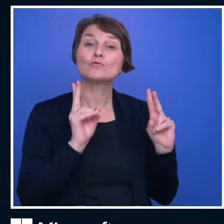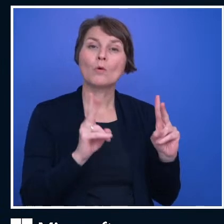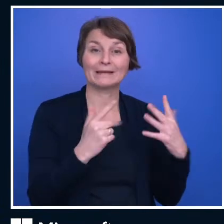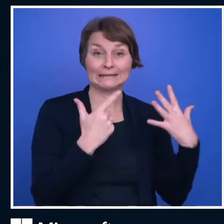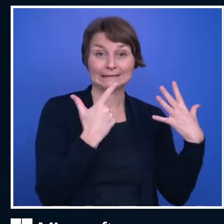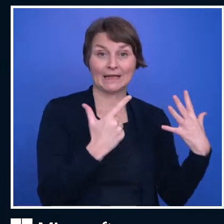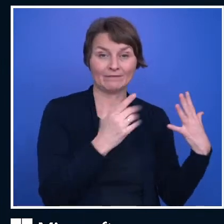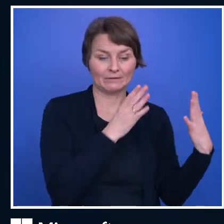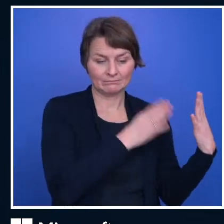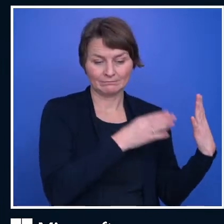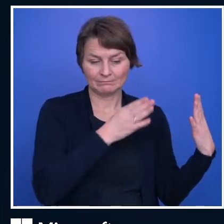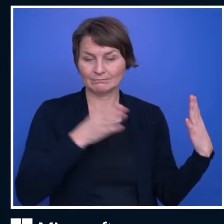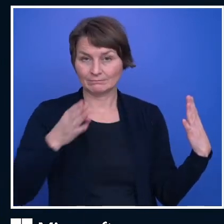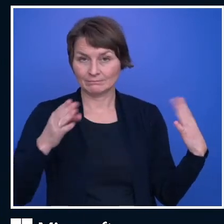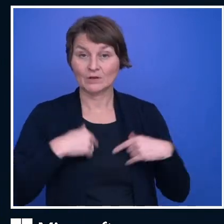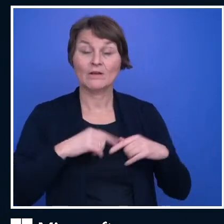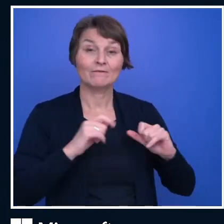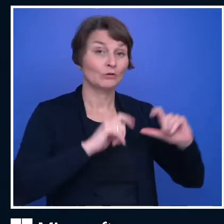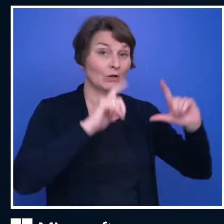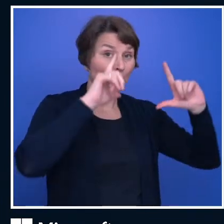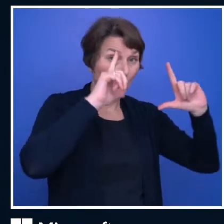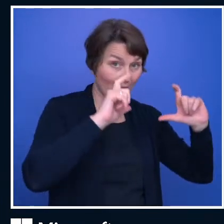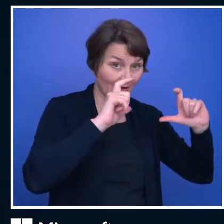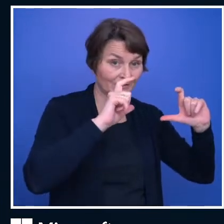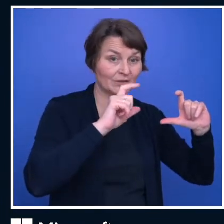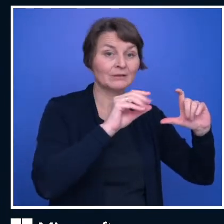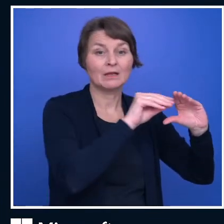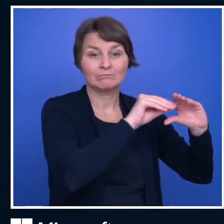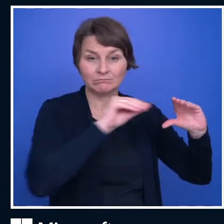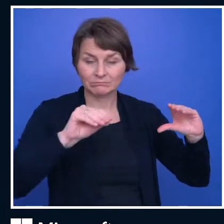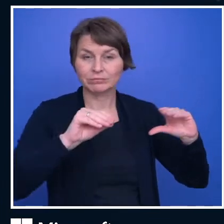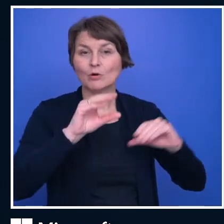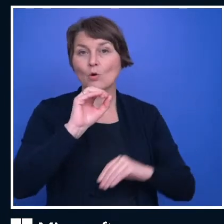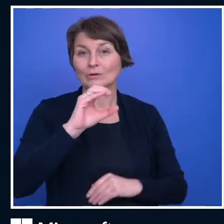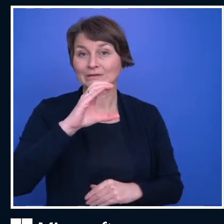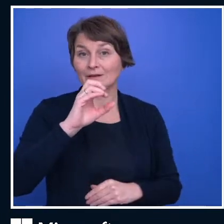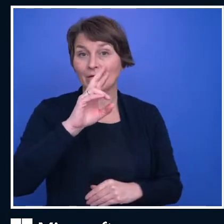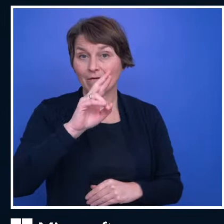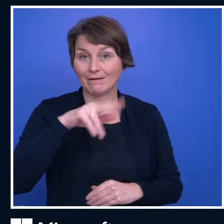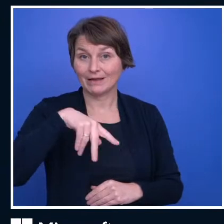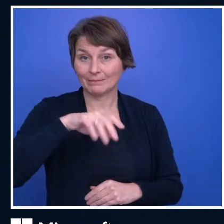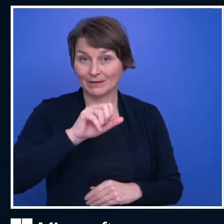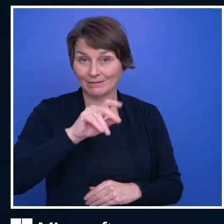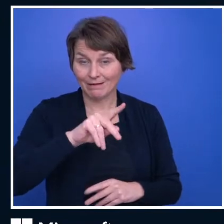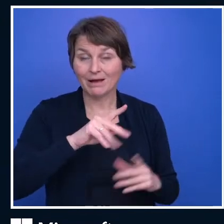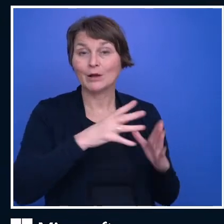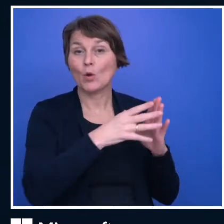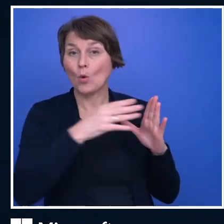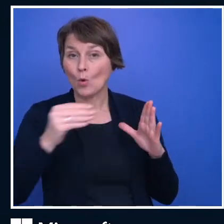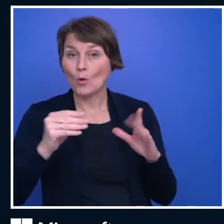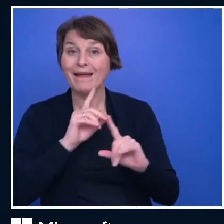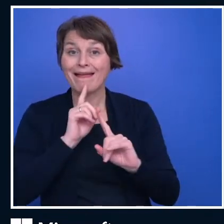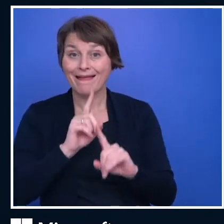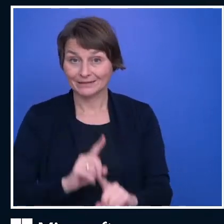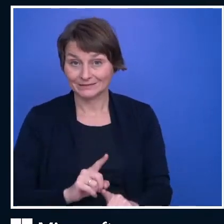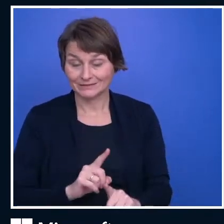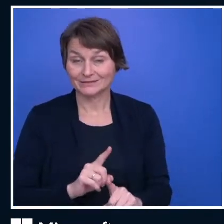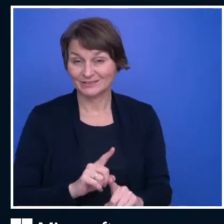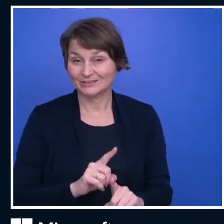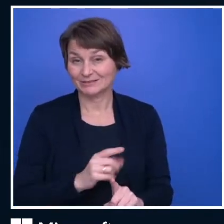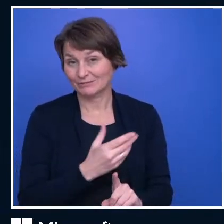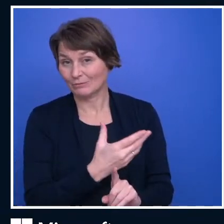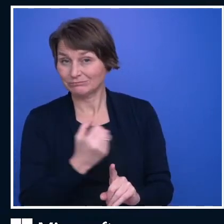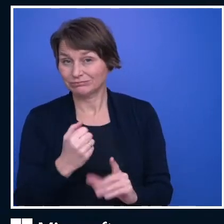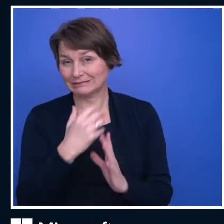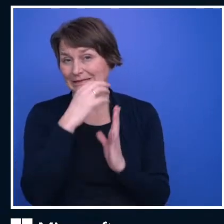the picture of our notes, we put it through the OCR API, we extract the answers that we need from this paragraph or text that